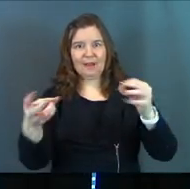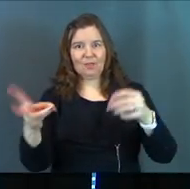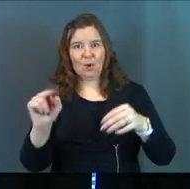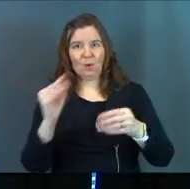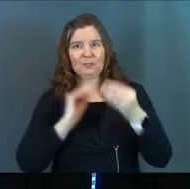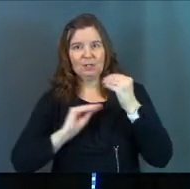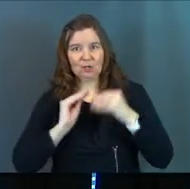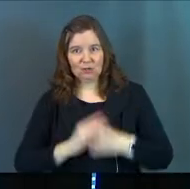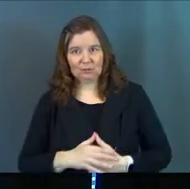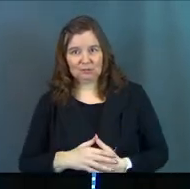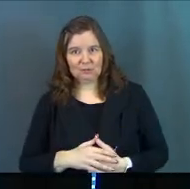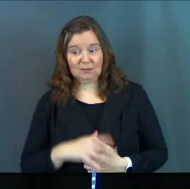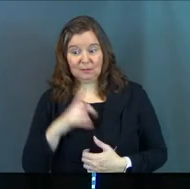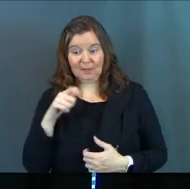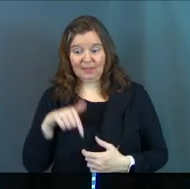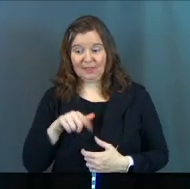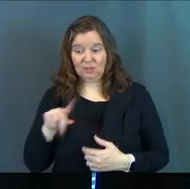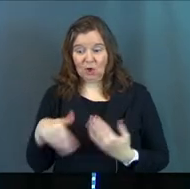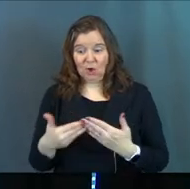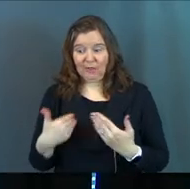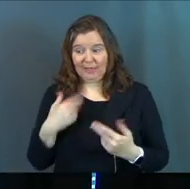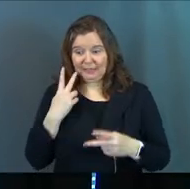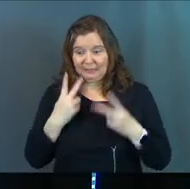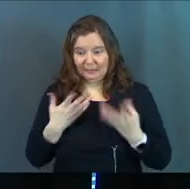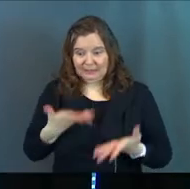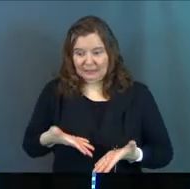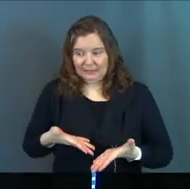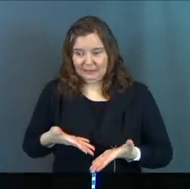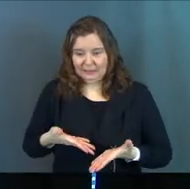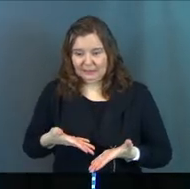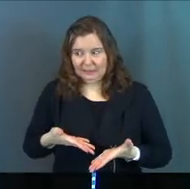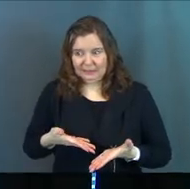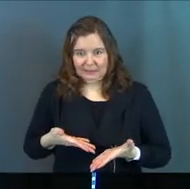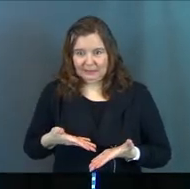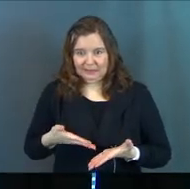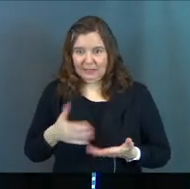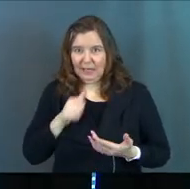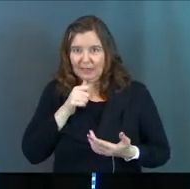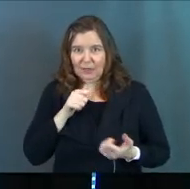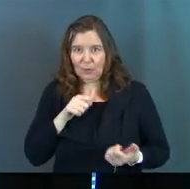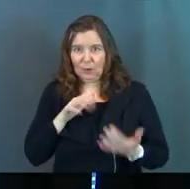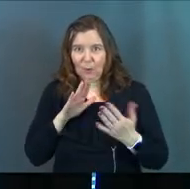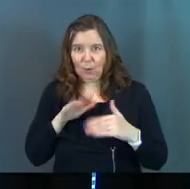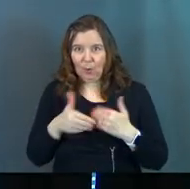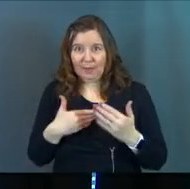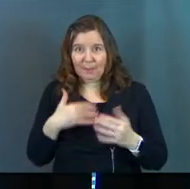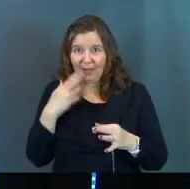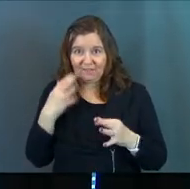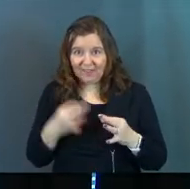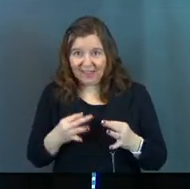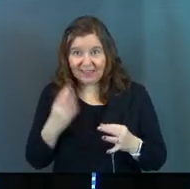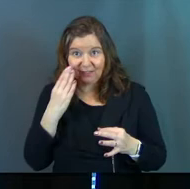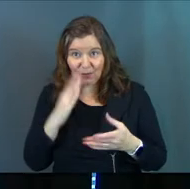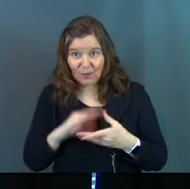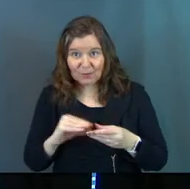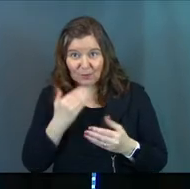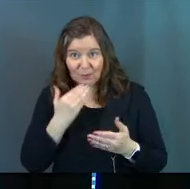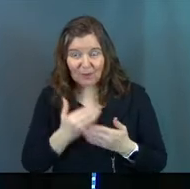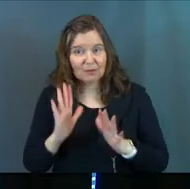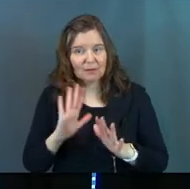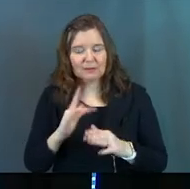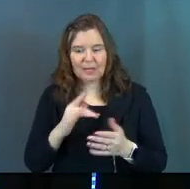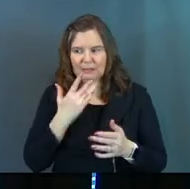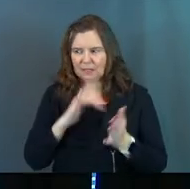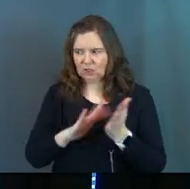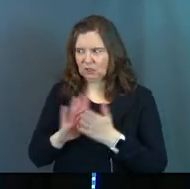dinner. Because this is all they can see right in front of them. And they don't approach the entire thing by faith, if you know the story well. Instead,